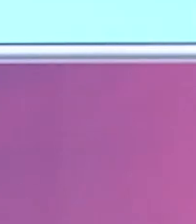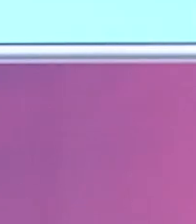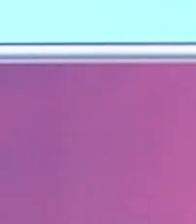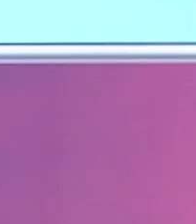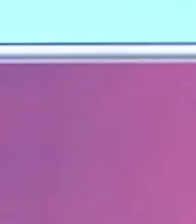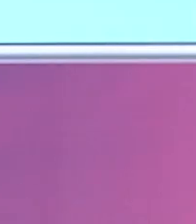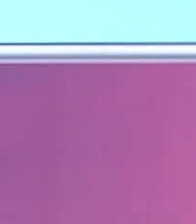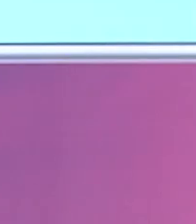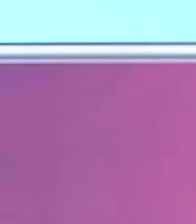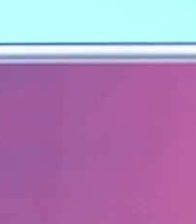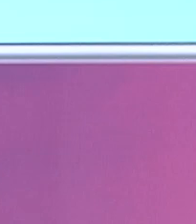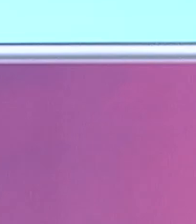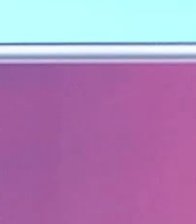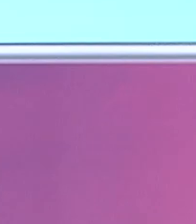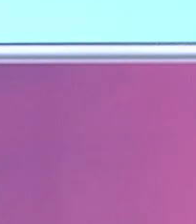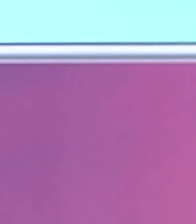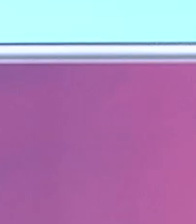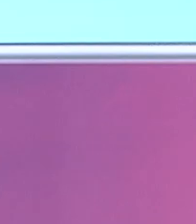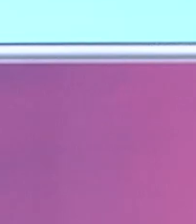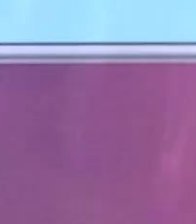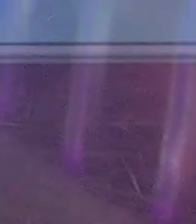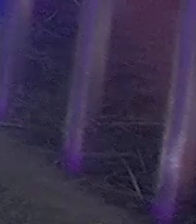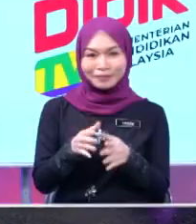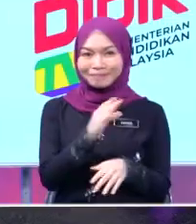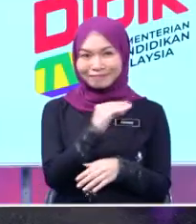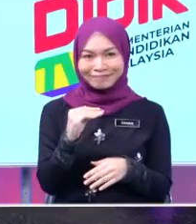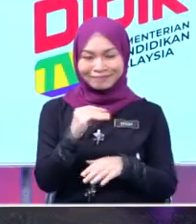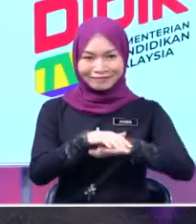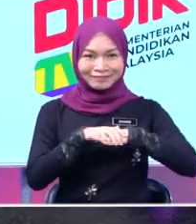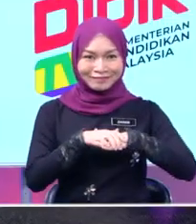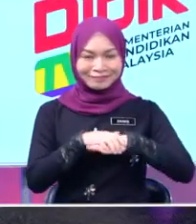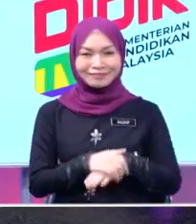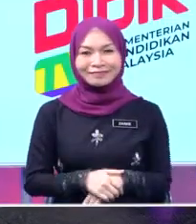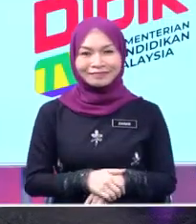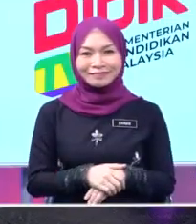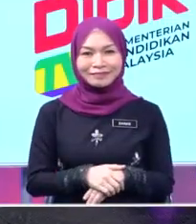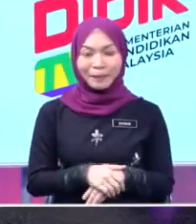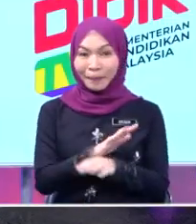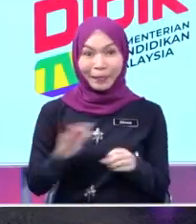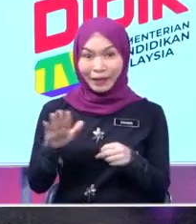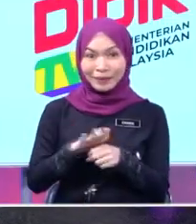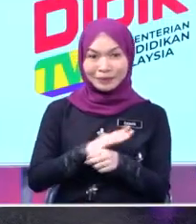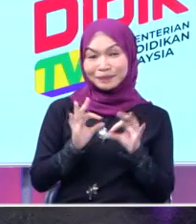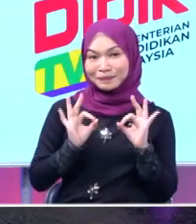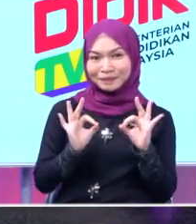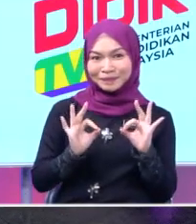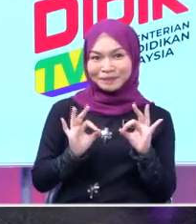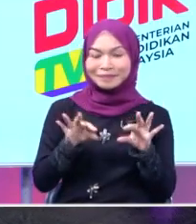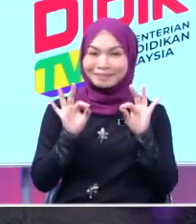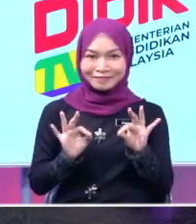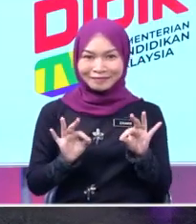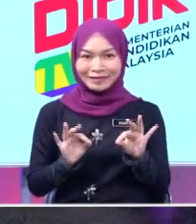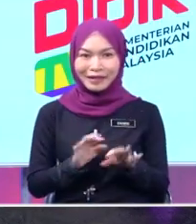today. But first, our classroom is not complete without classmates. Am I right? Correct. So let's get to know